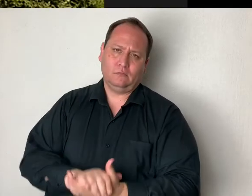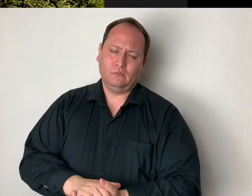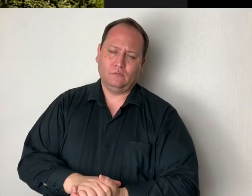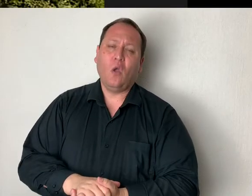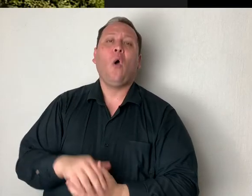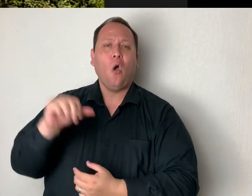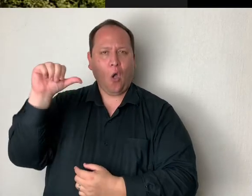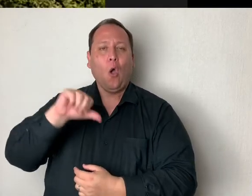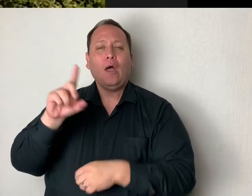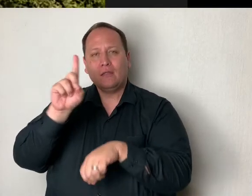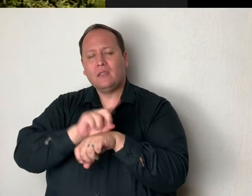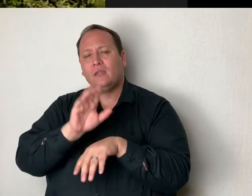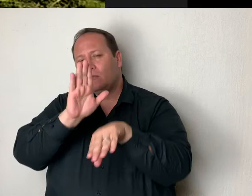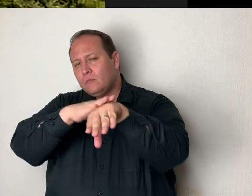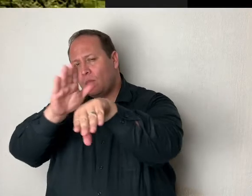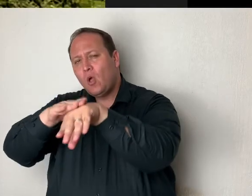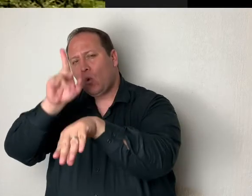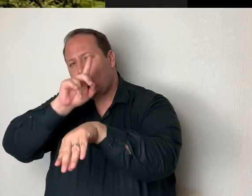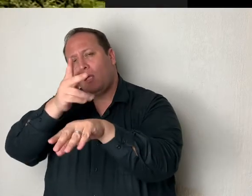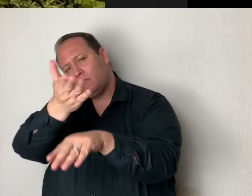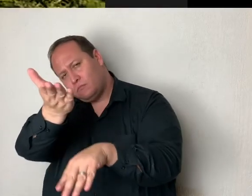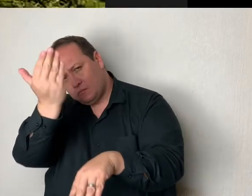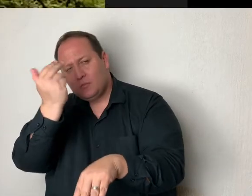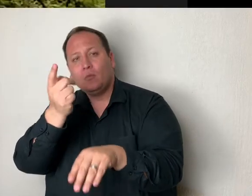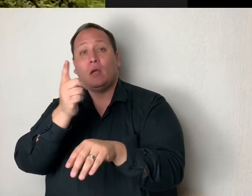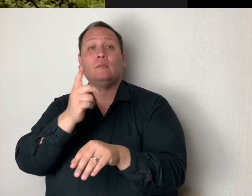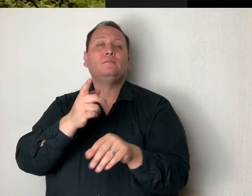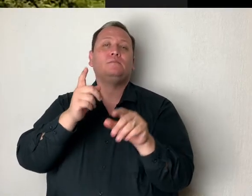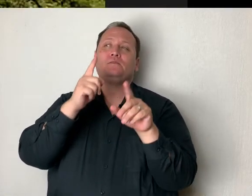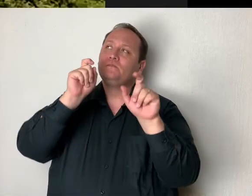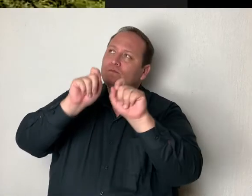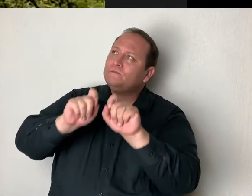invitar a nuestra página